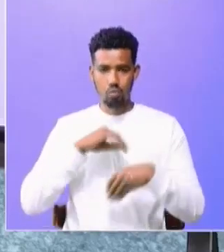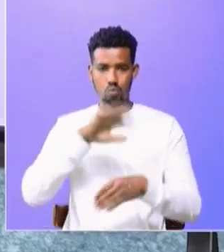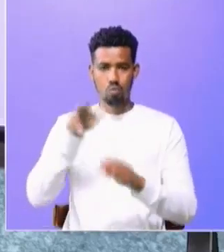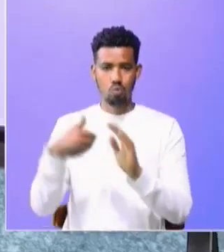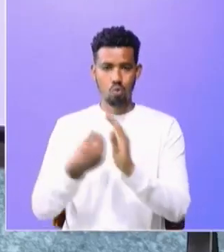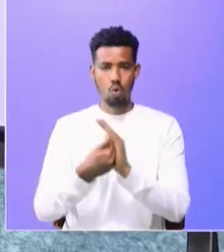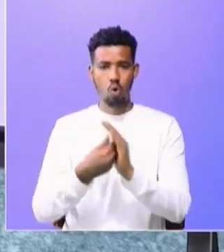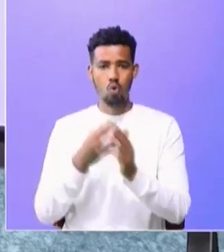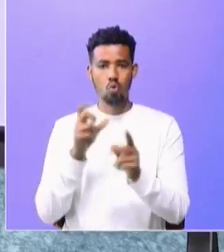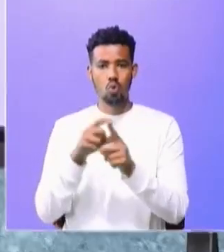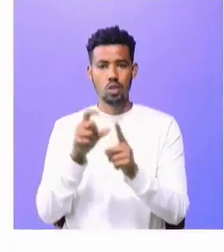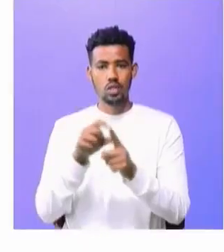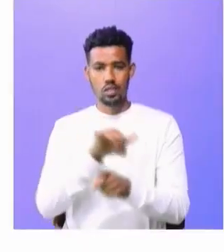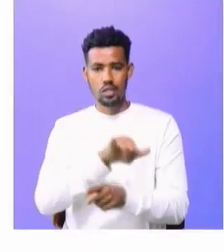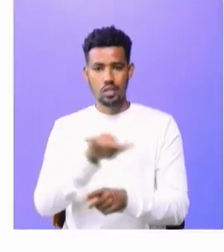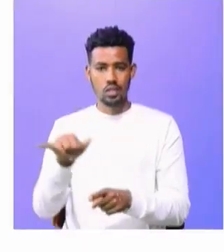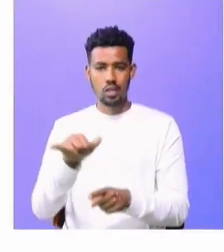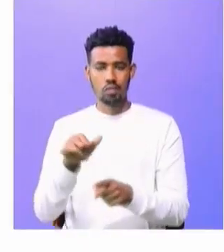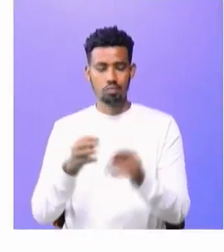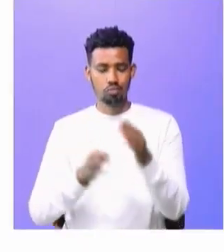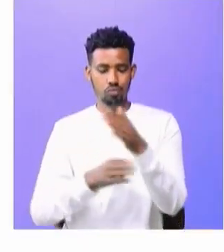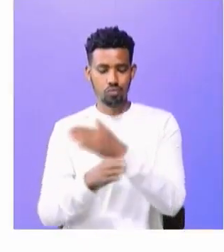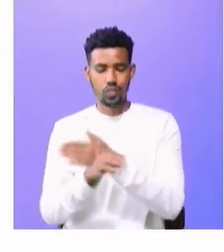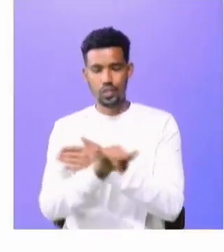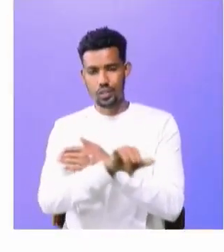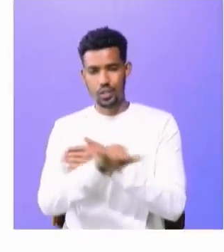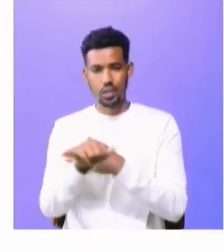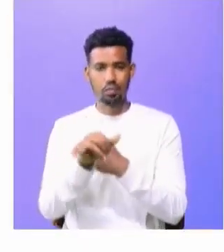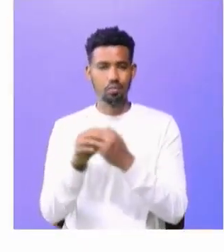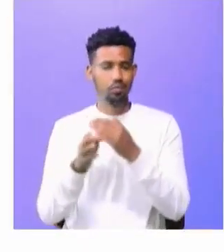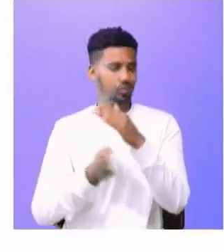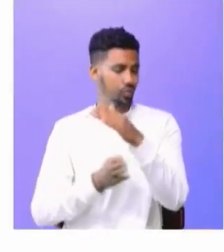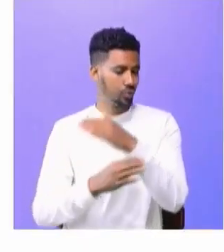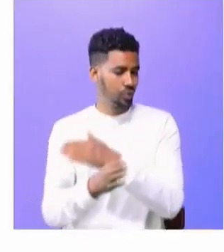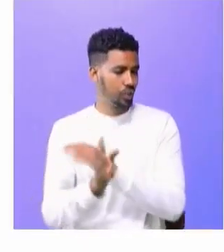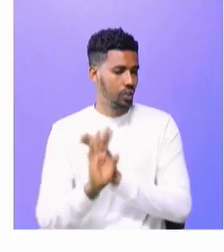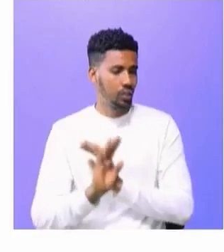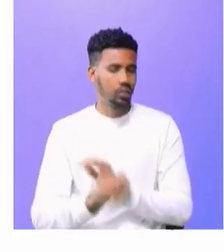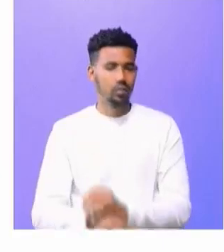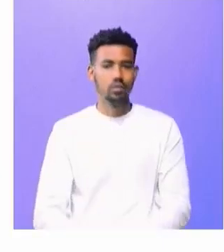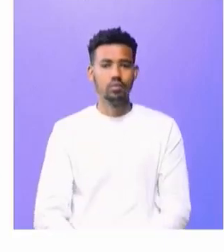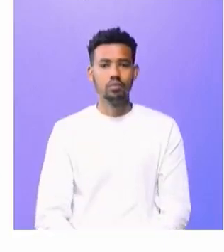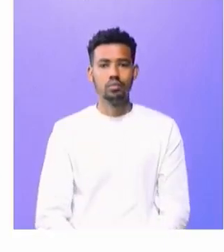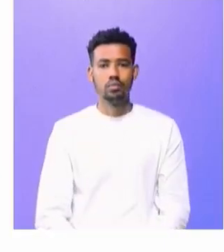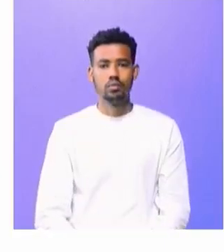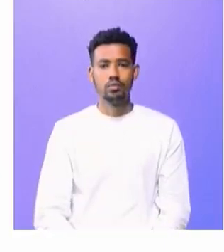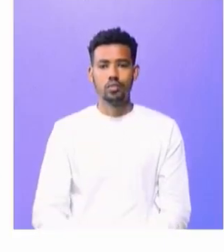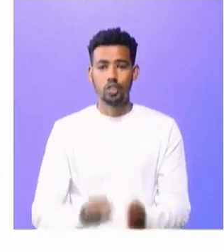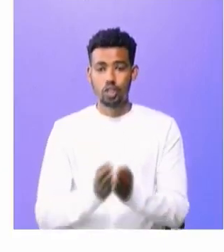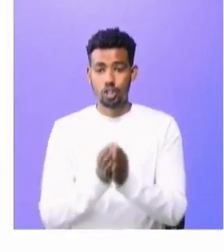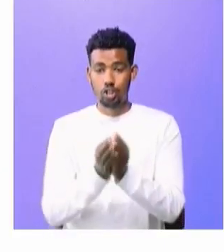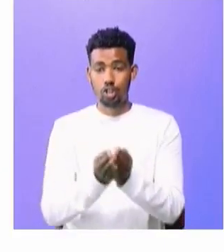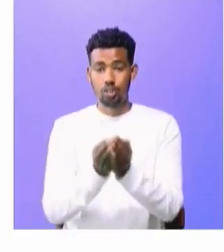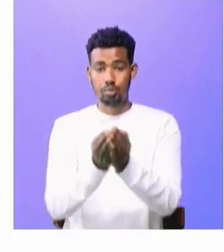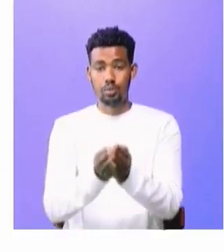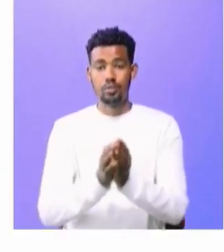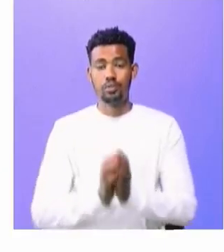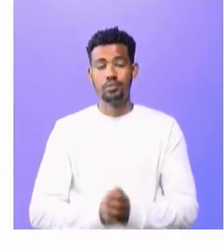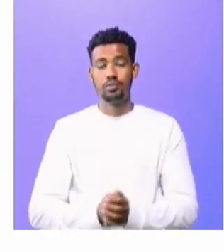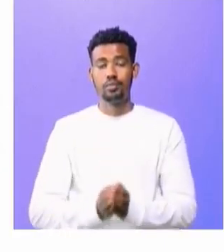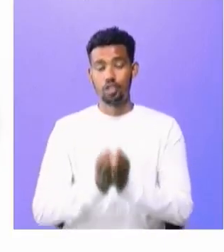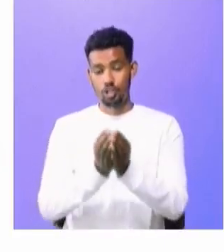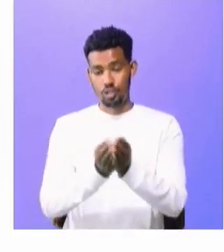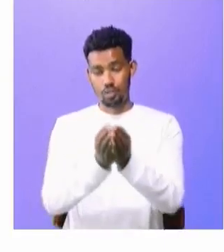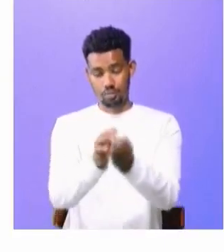at the same. Fish, fish. sheep,